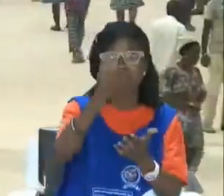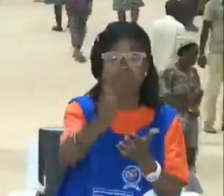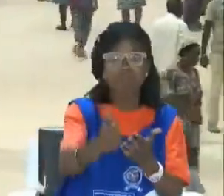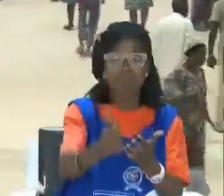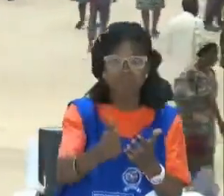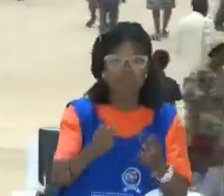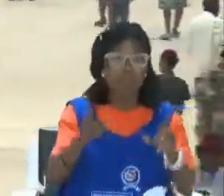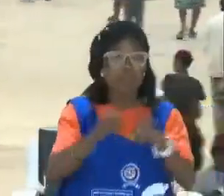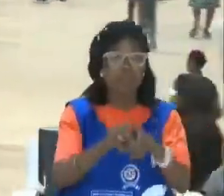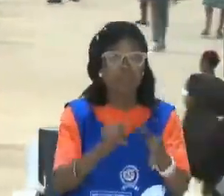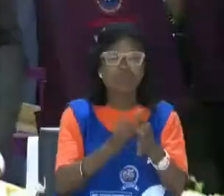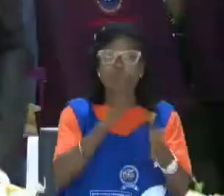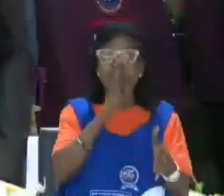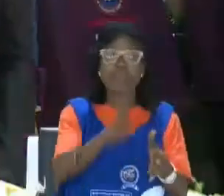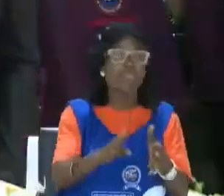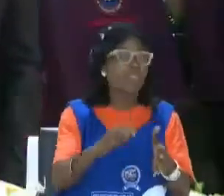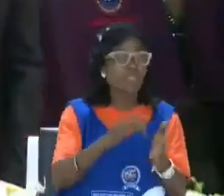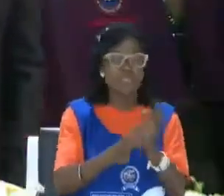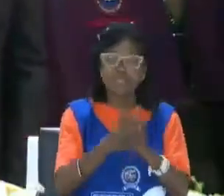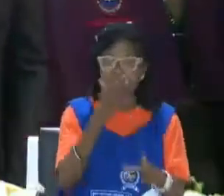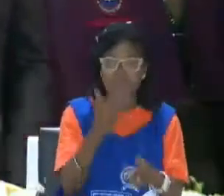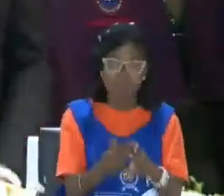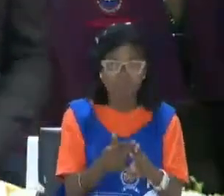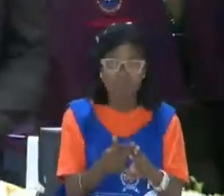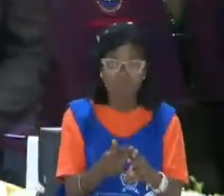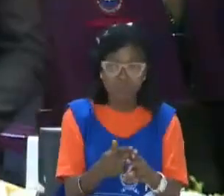And so shall it be.